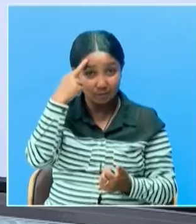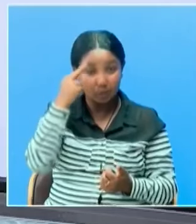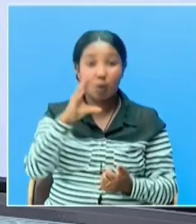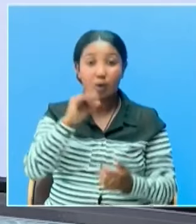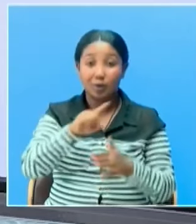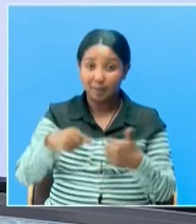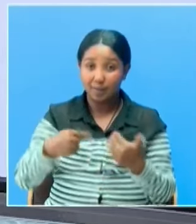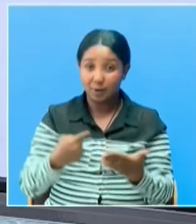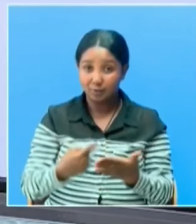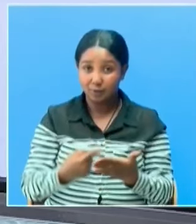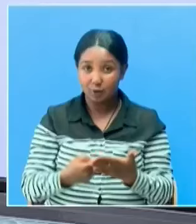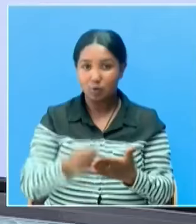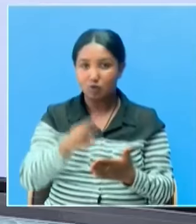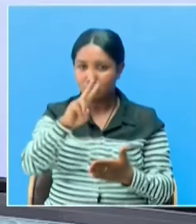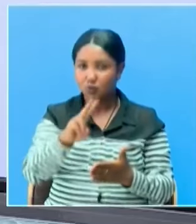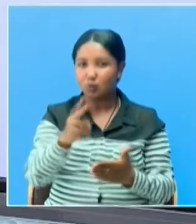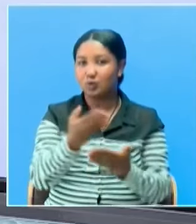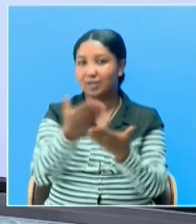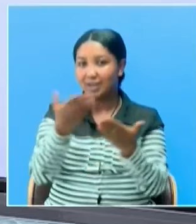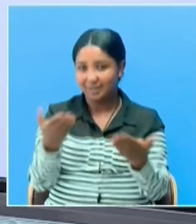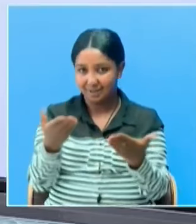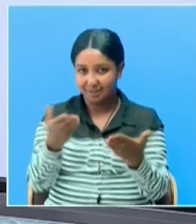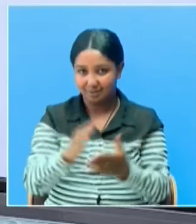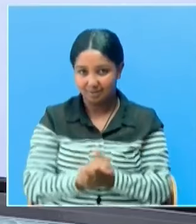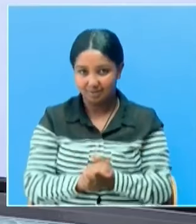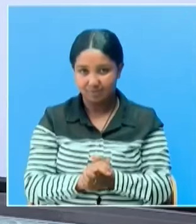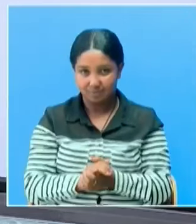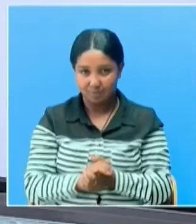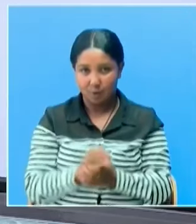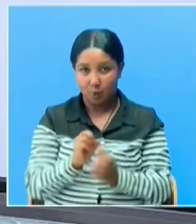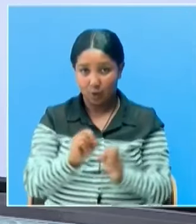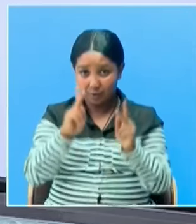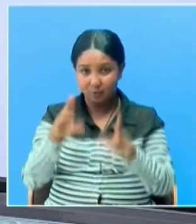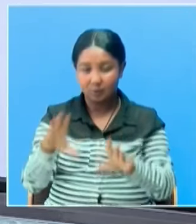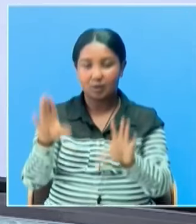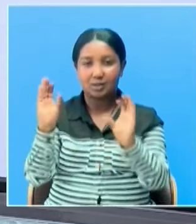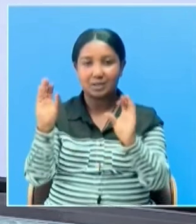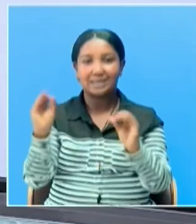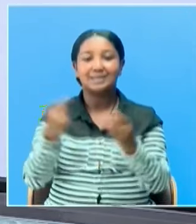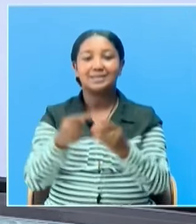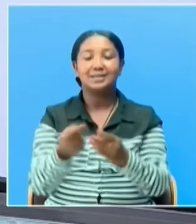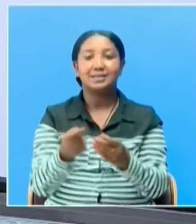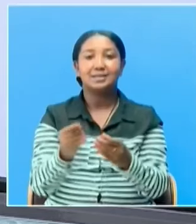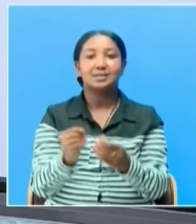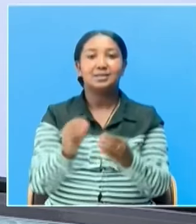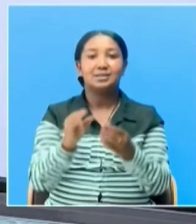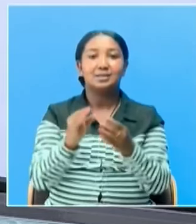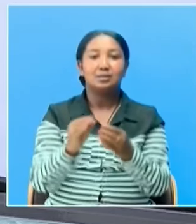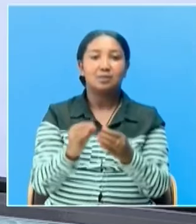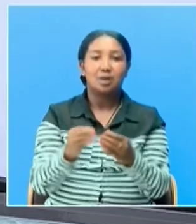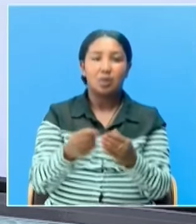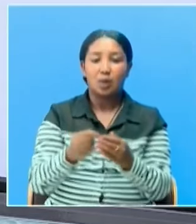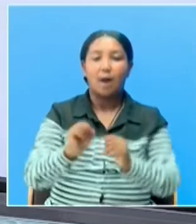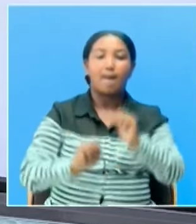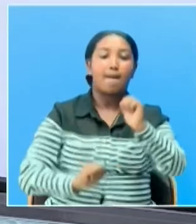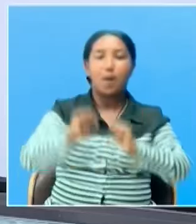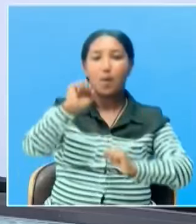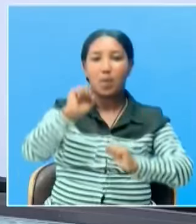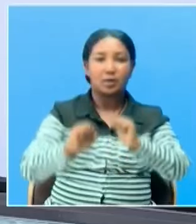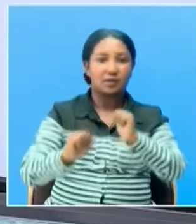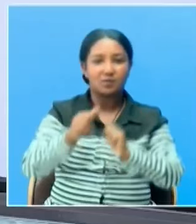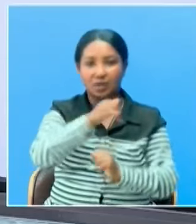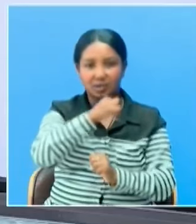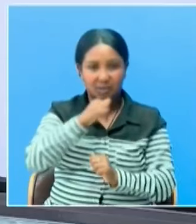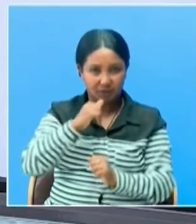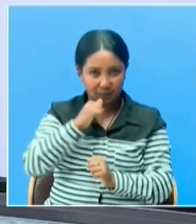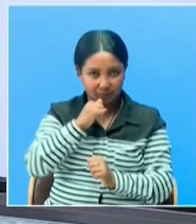about two things. Come on, student. In this sense, we can use comparative adjectives